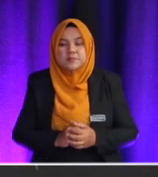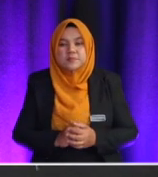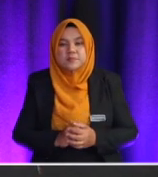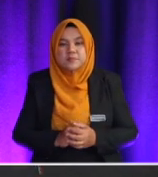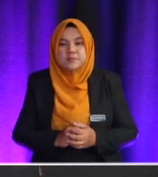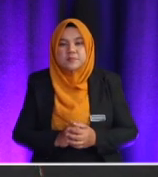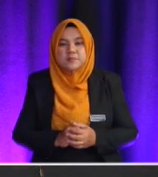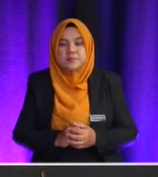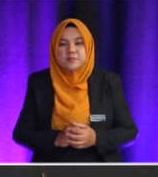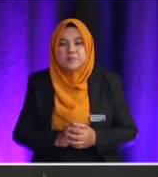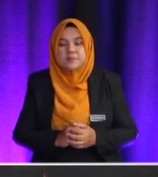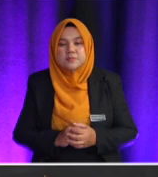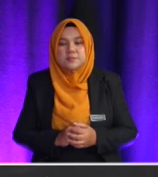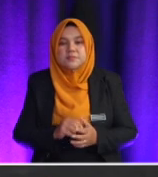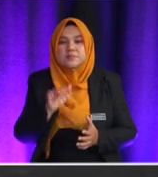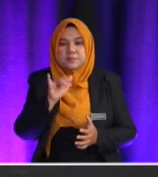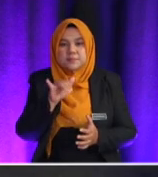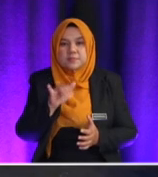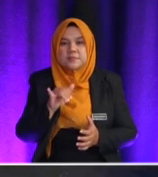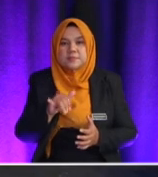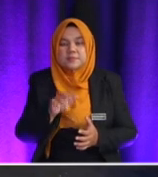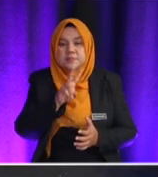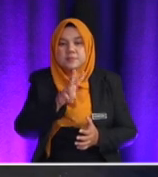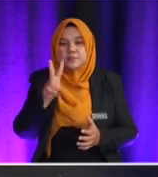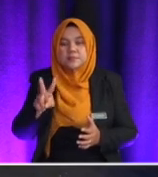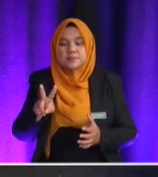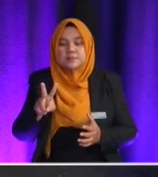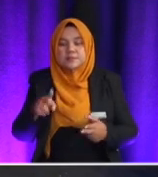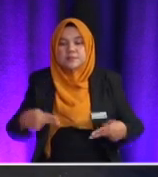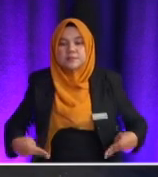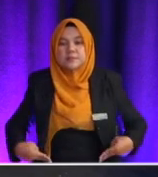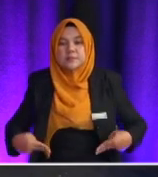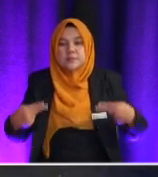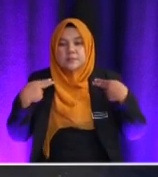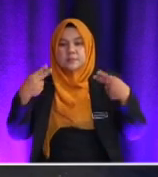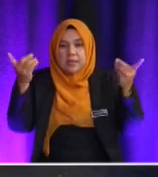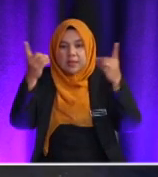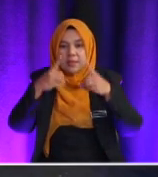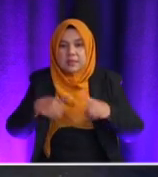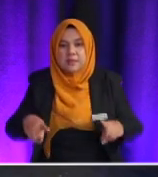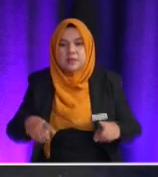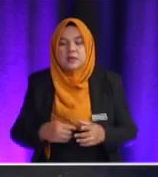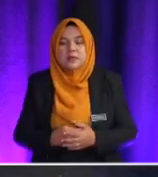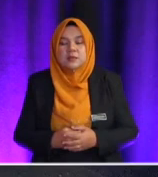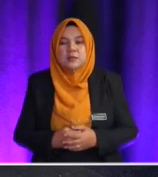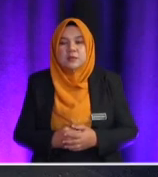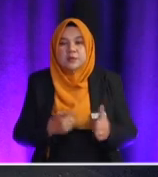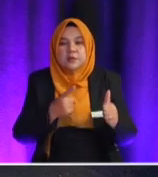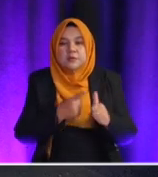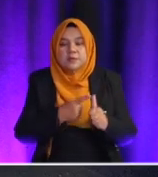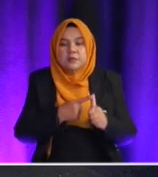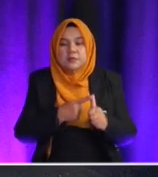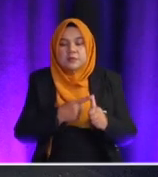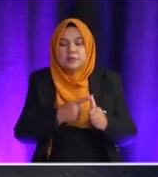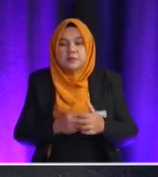Yes. Healthy diet. Oh, okay, healthy diet. Okay, there you go. Yes, correct. So, the first one